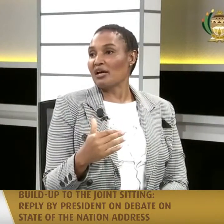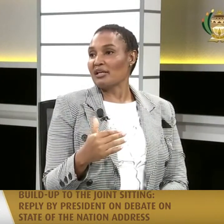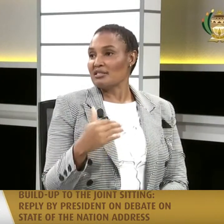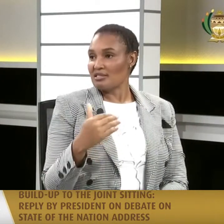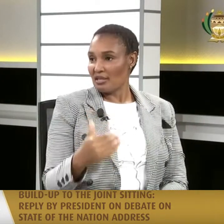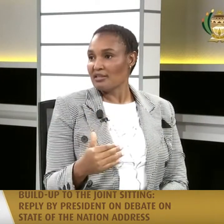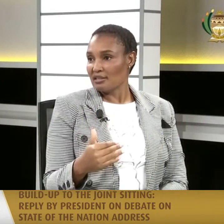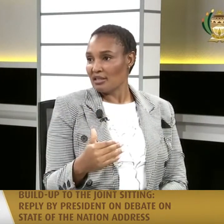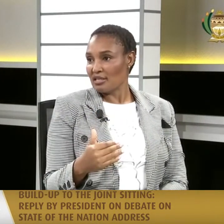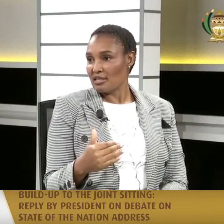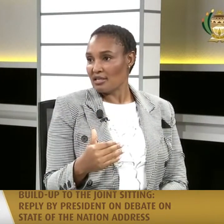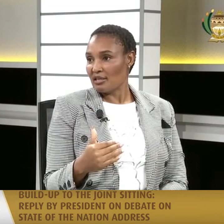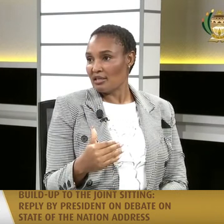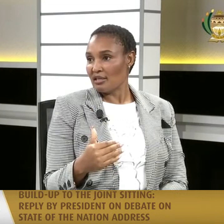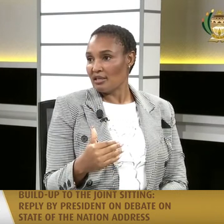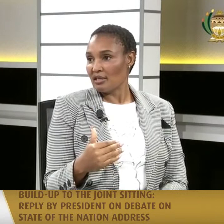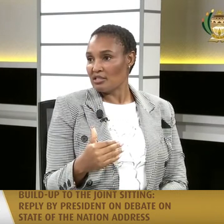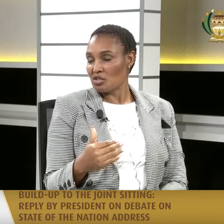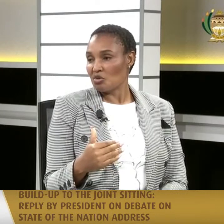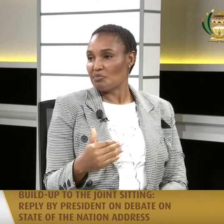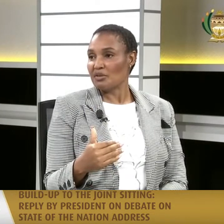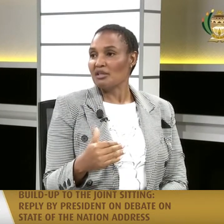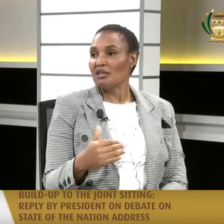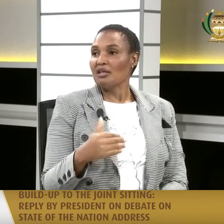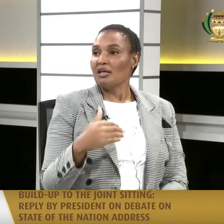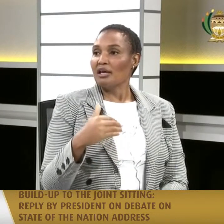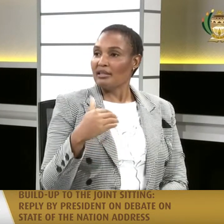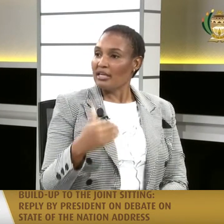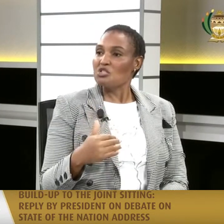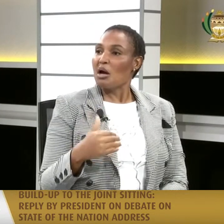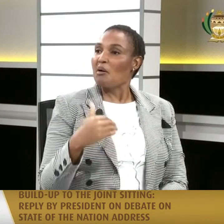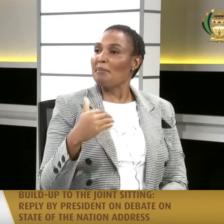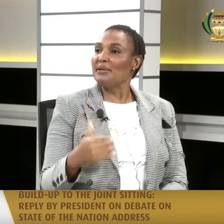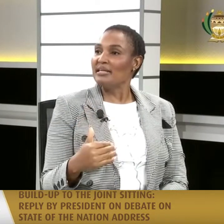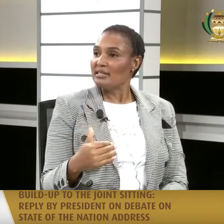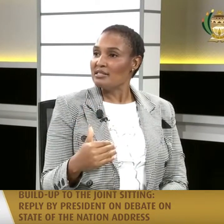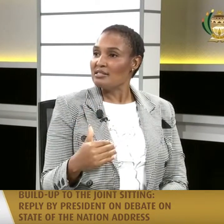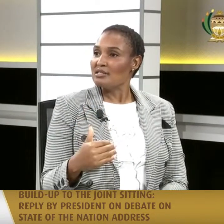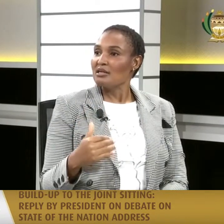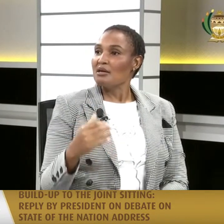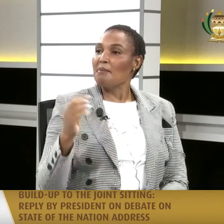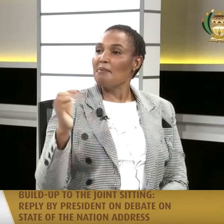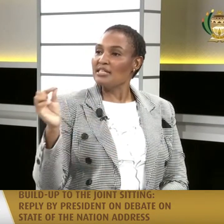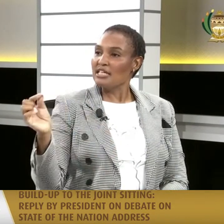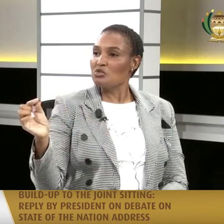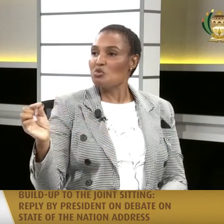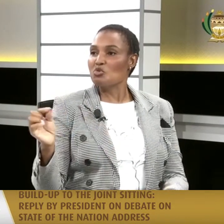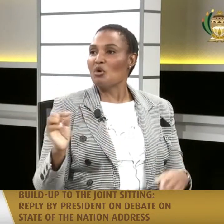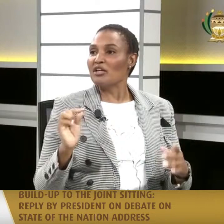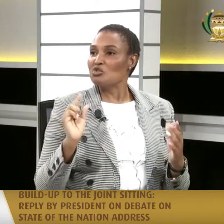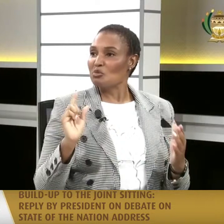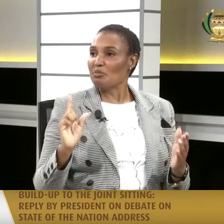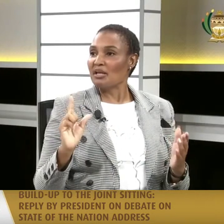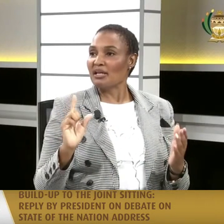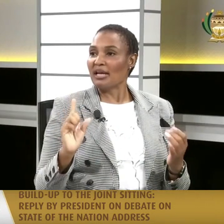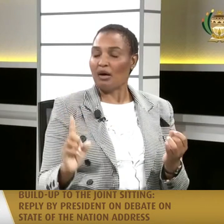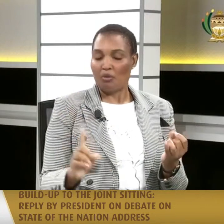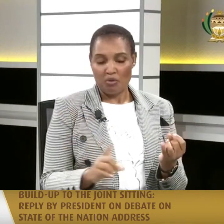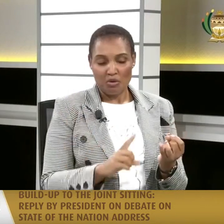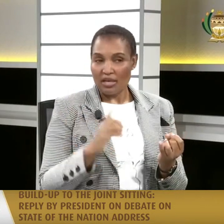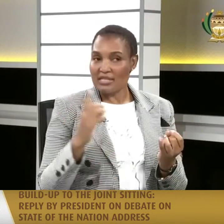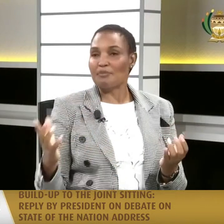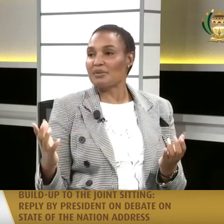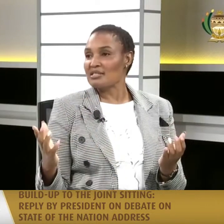for concurrence at the NCOP. And that is where our plea is. Much as we would want to bring